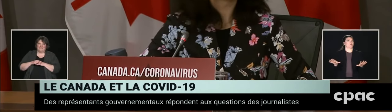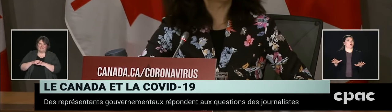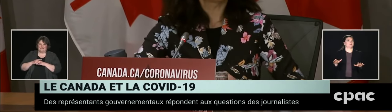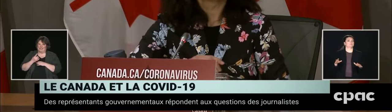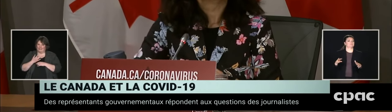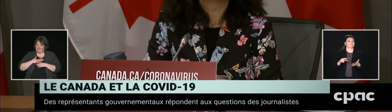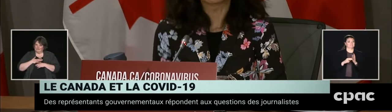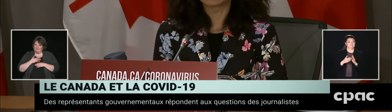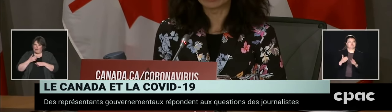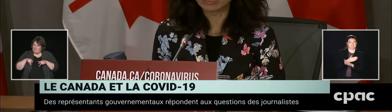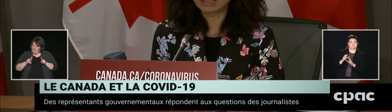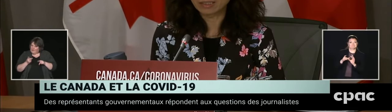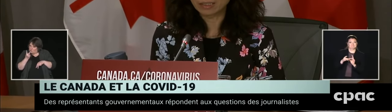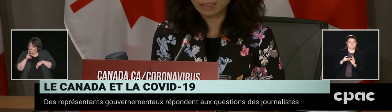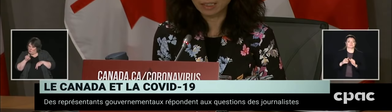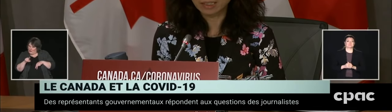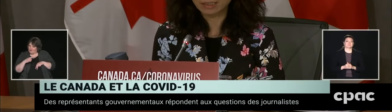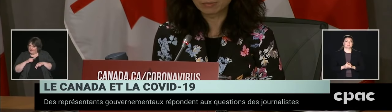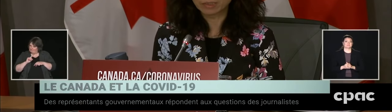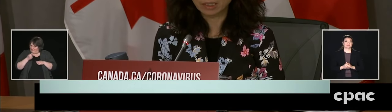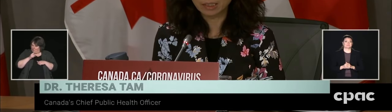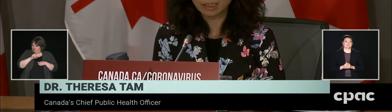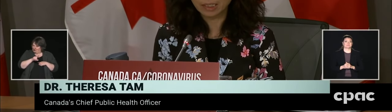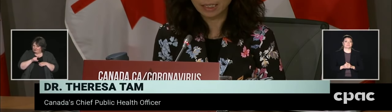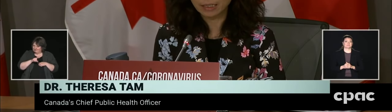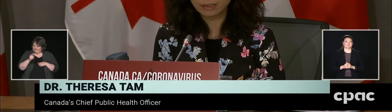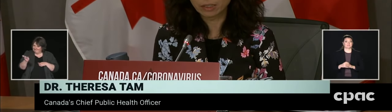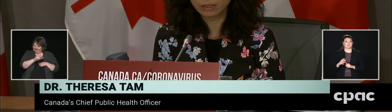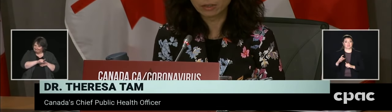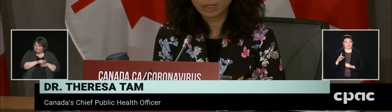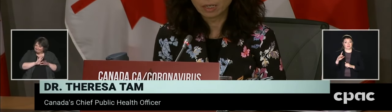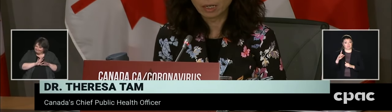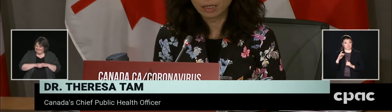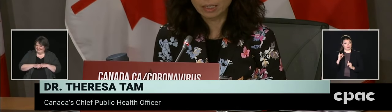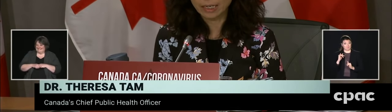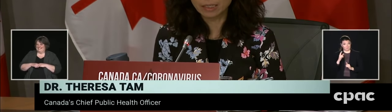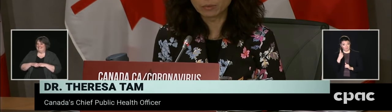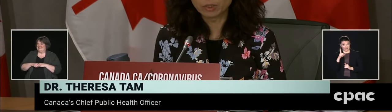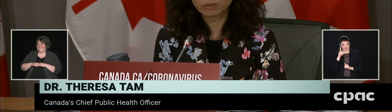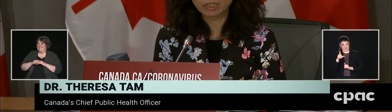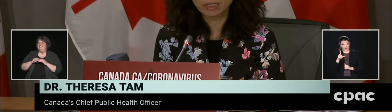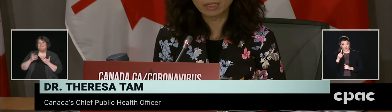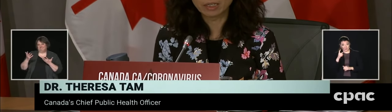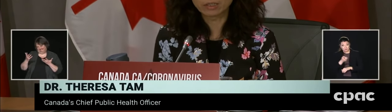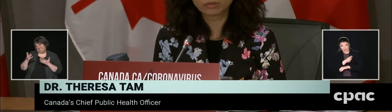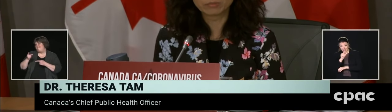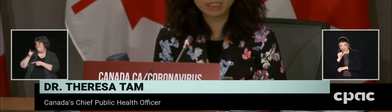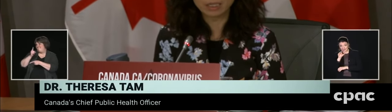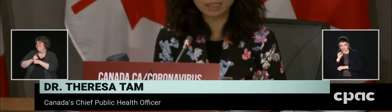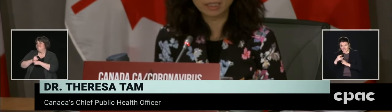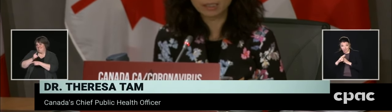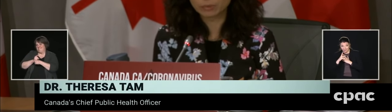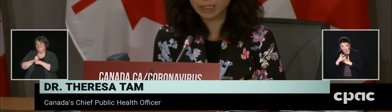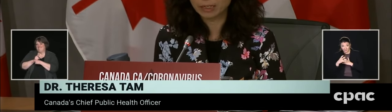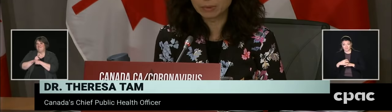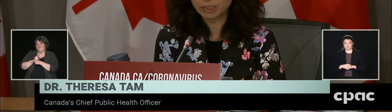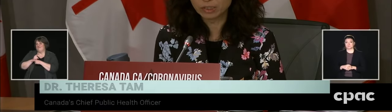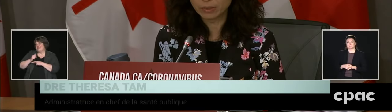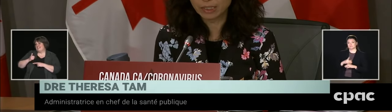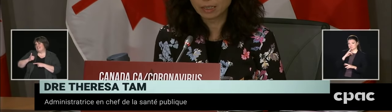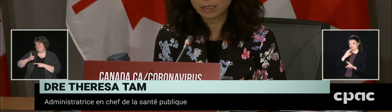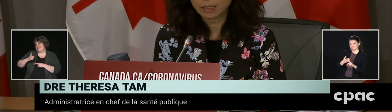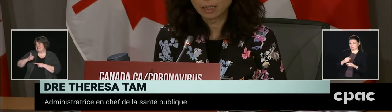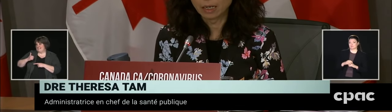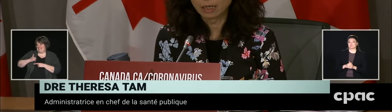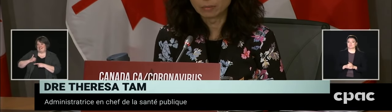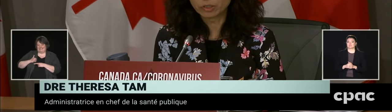We'll save your second question. Yeah, no, I think that's precisely the case. So Canada will try extremely hard, as we have been